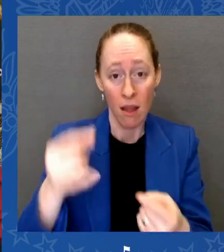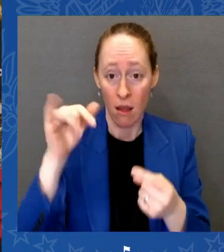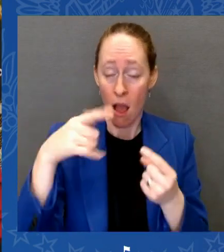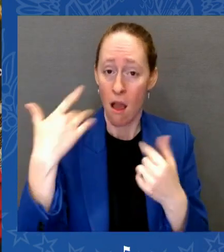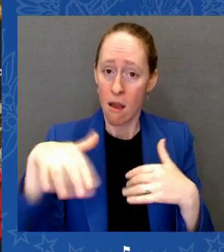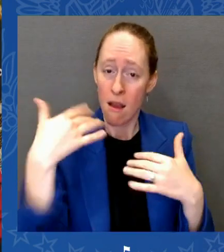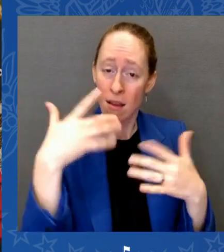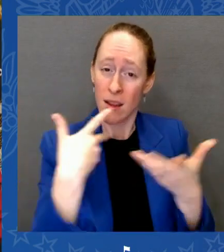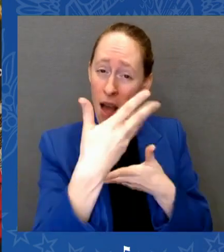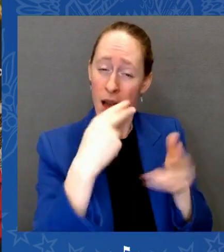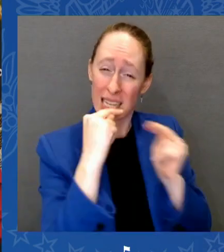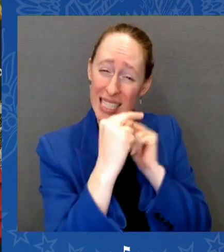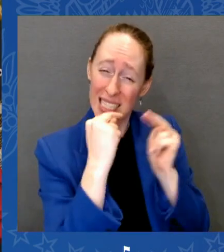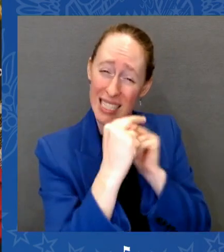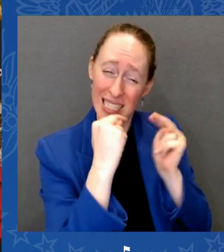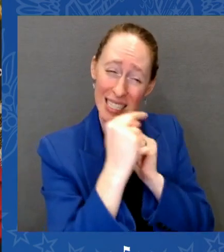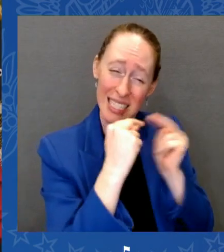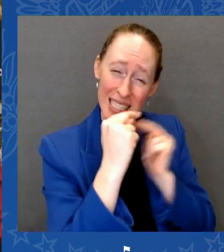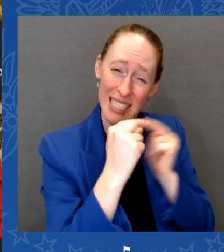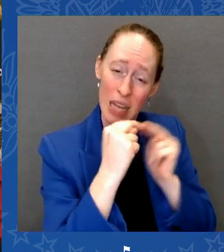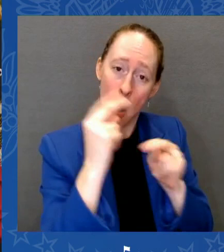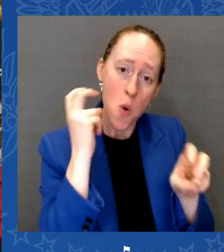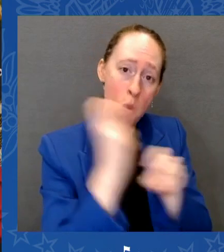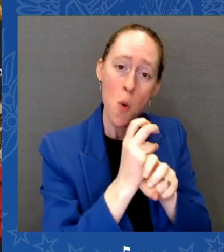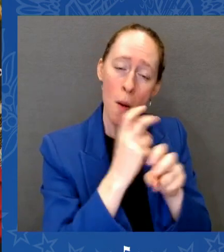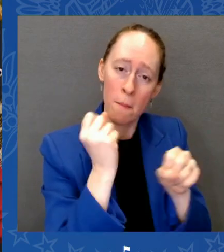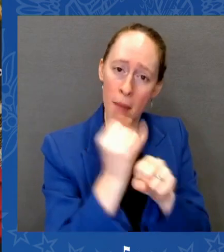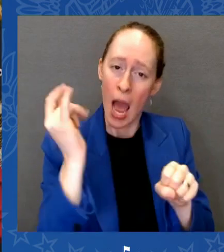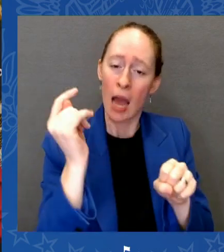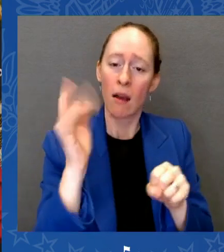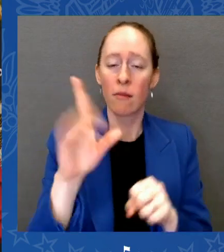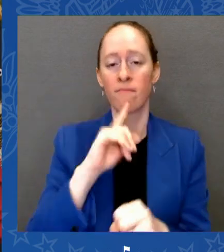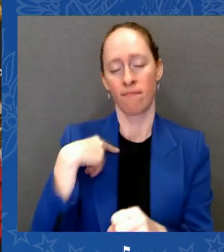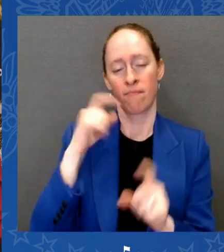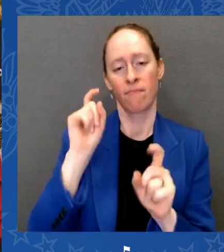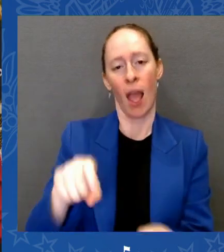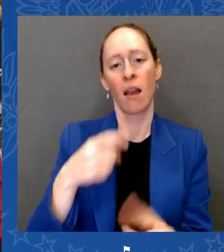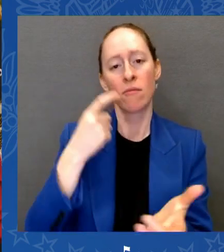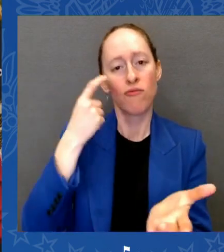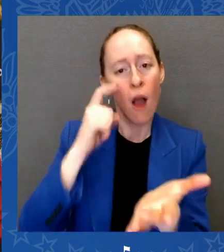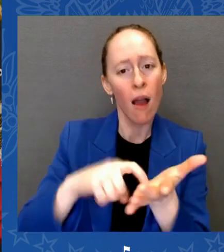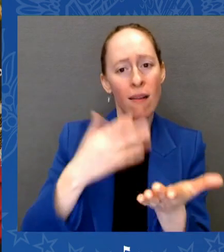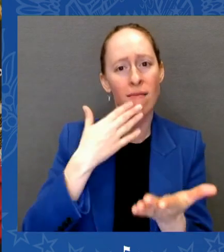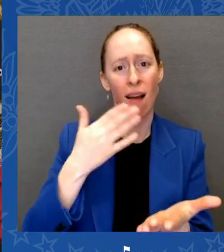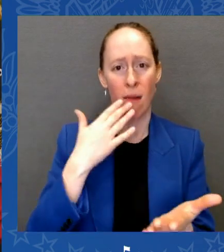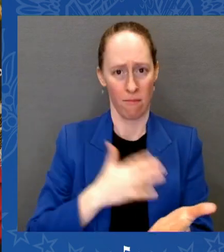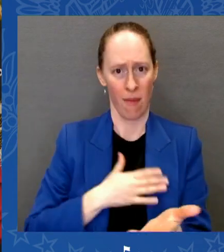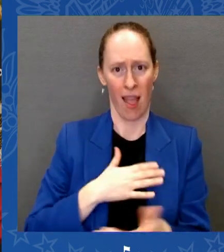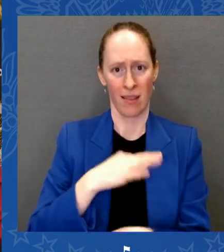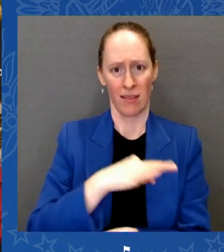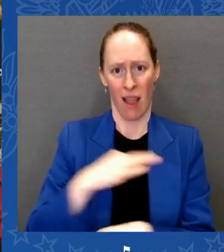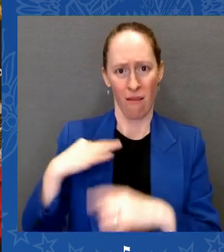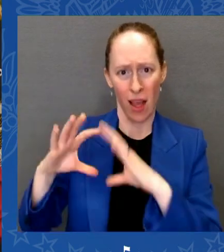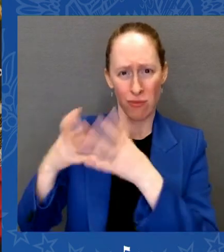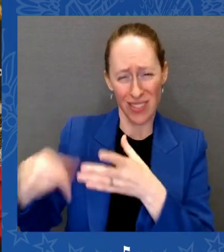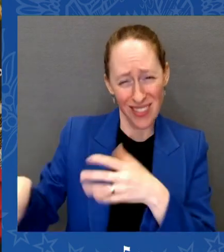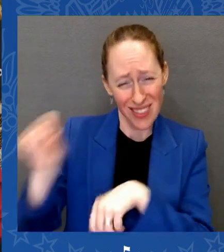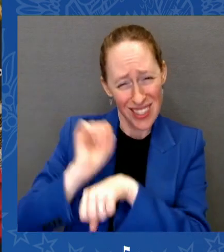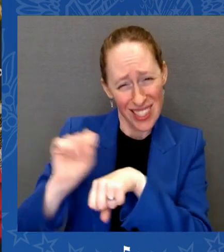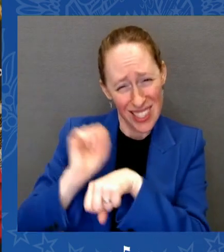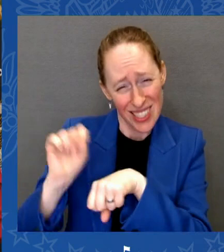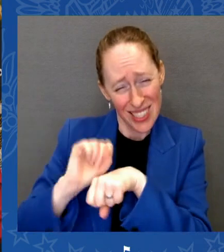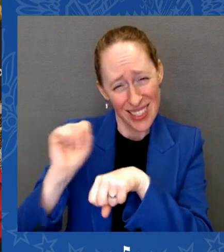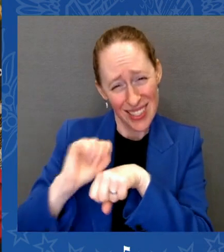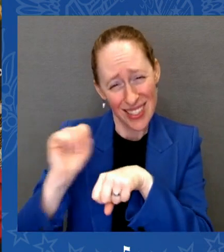across my administration who worked tirelessly to secure her release. I also want to thank the UAE for helping us